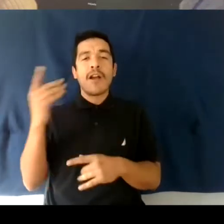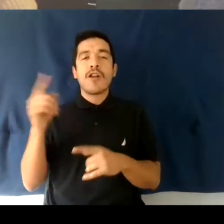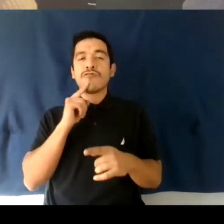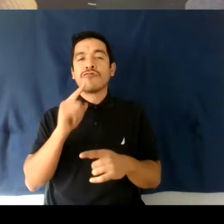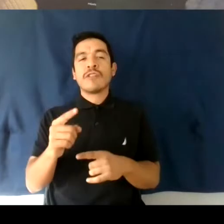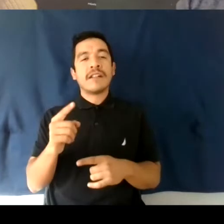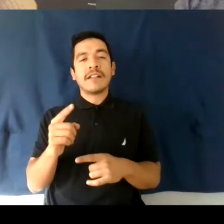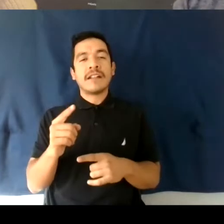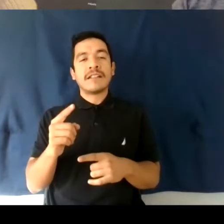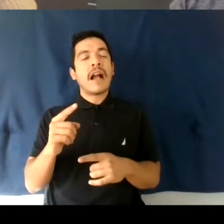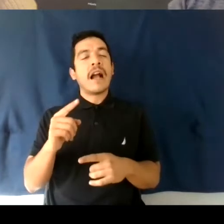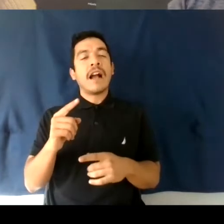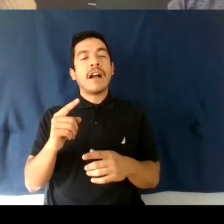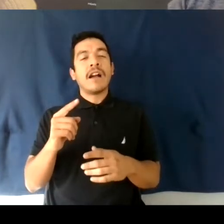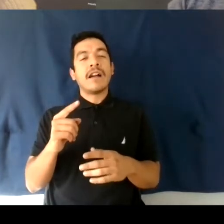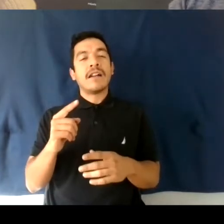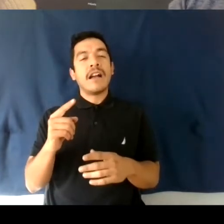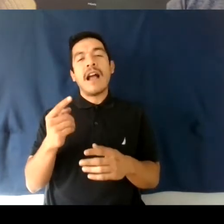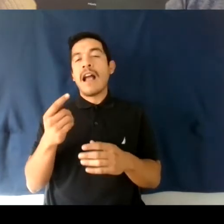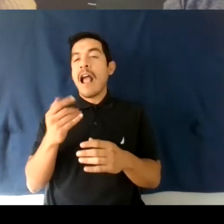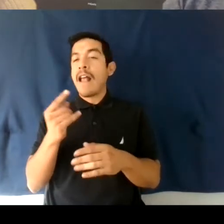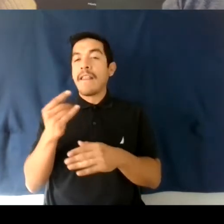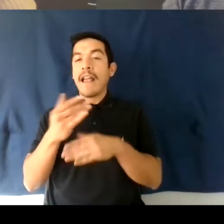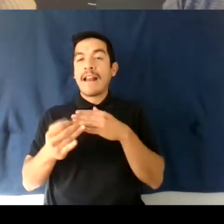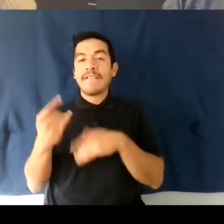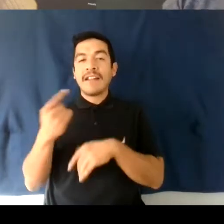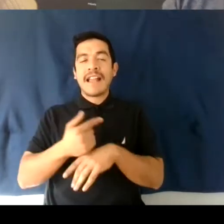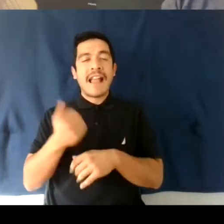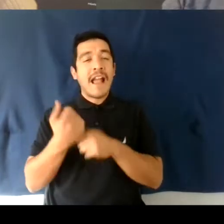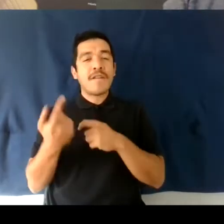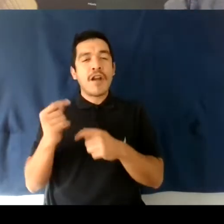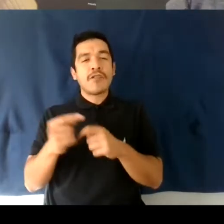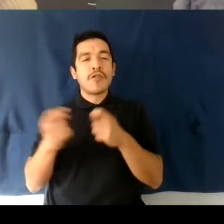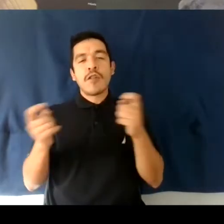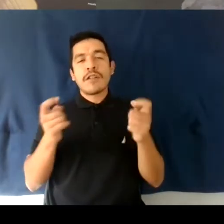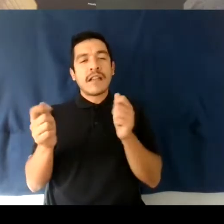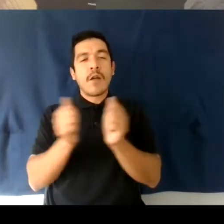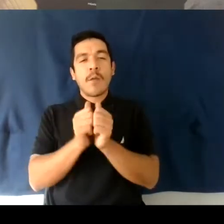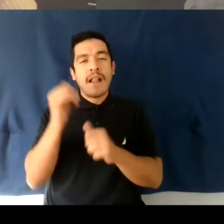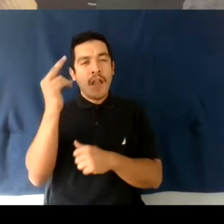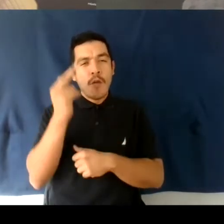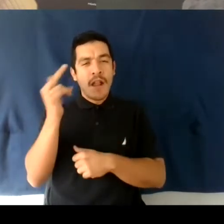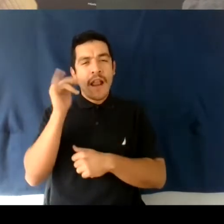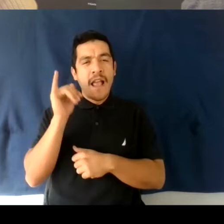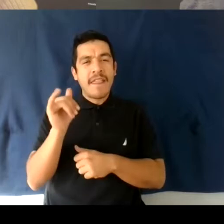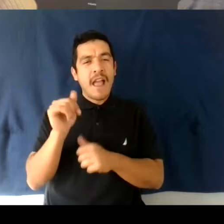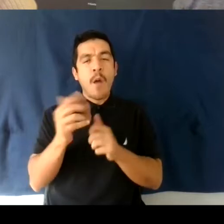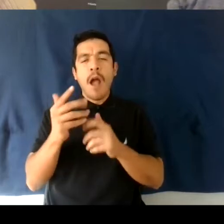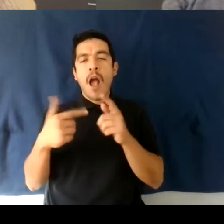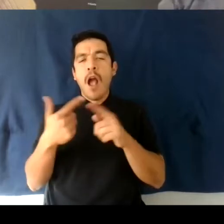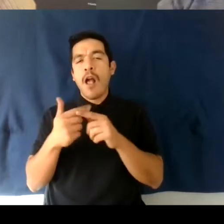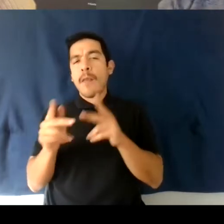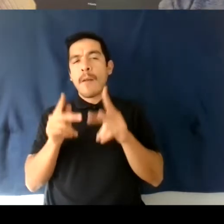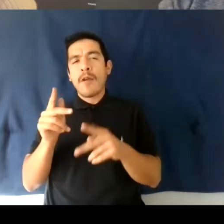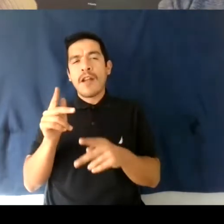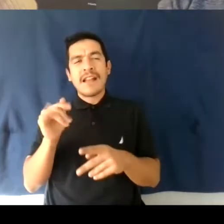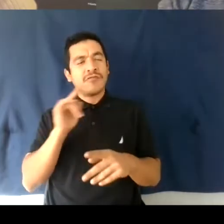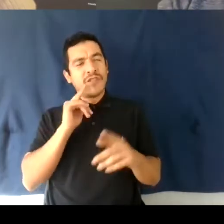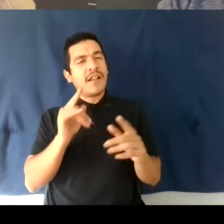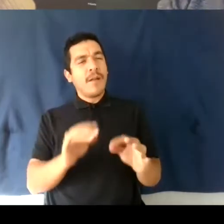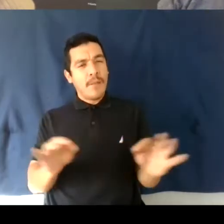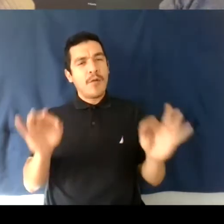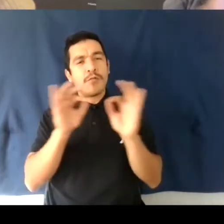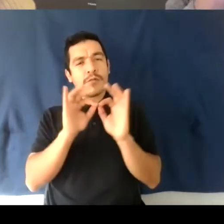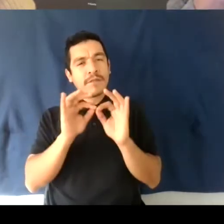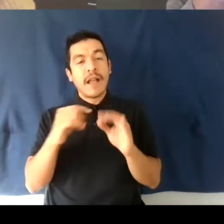so much at the end of the day that everyone is trying to deal with. And like realizing that about other people as well, I think is super important. It's like,